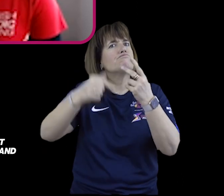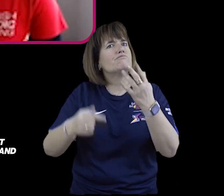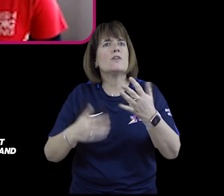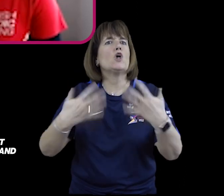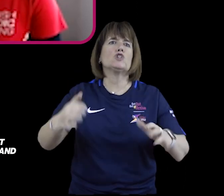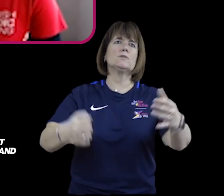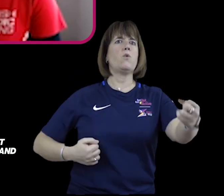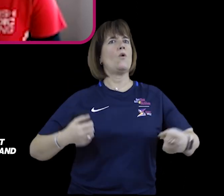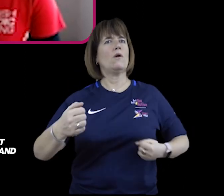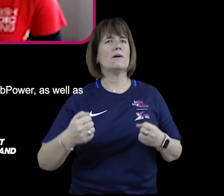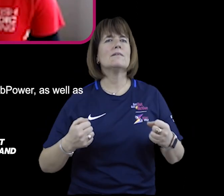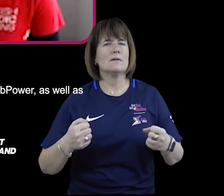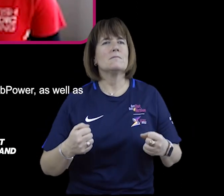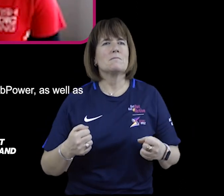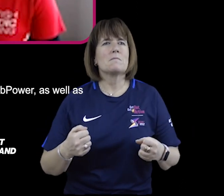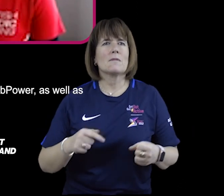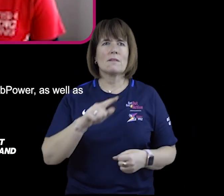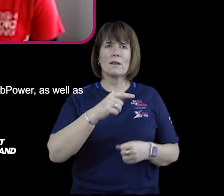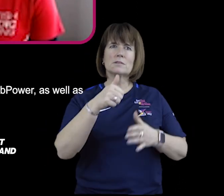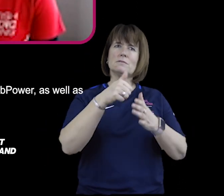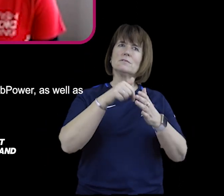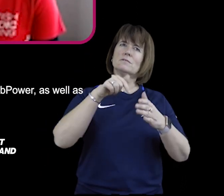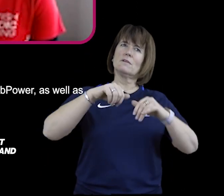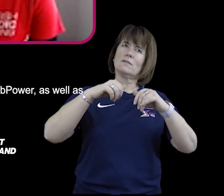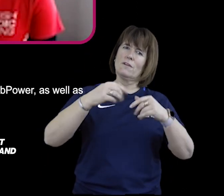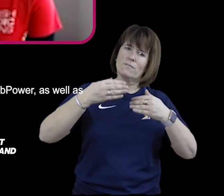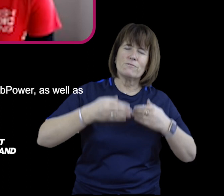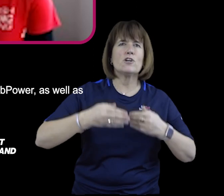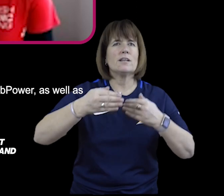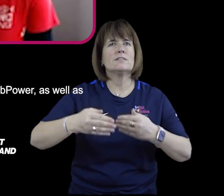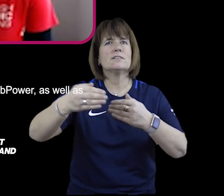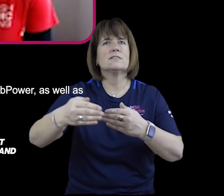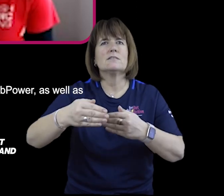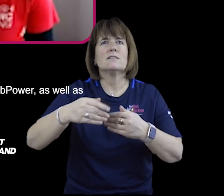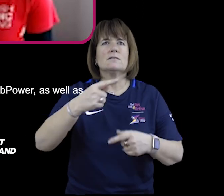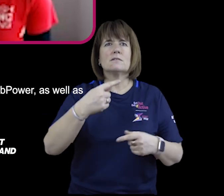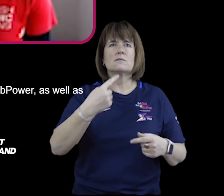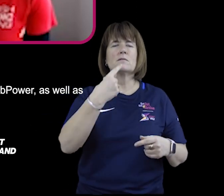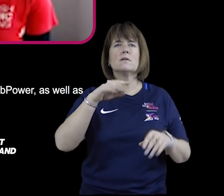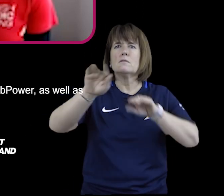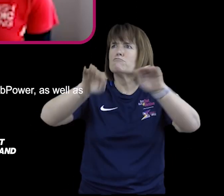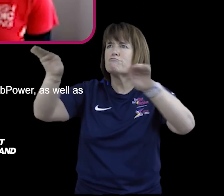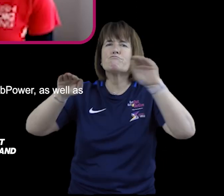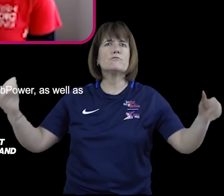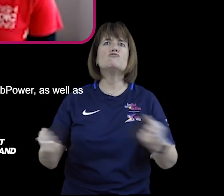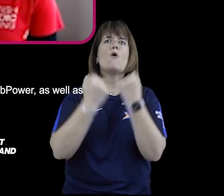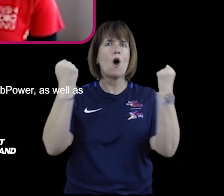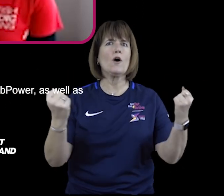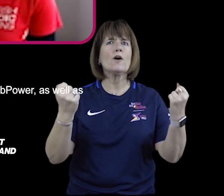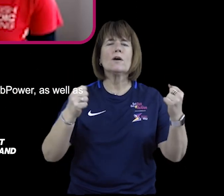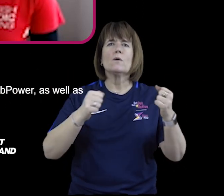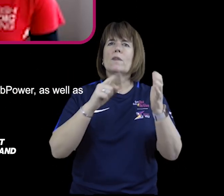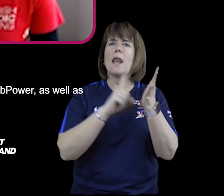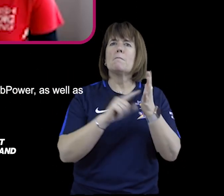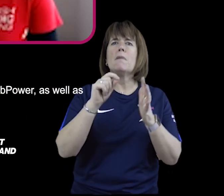I thought. Oh yeah, that phrase all the time. So yes, word of mouth is so powerful. So as with Limpower, as well as training people at